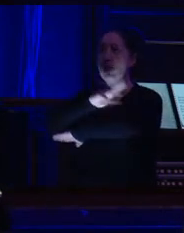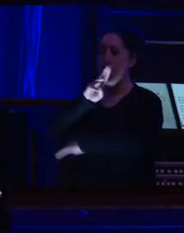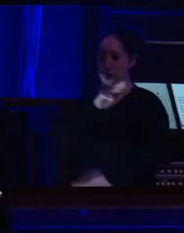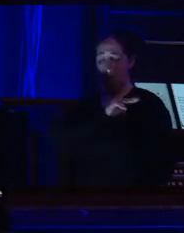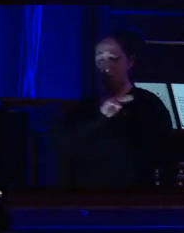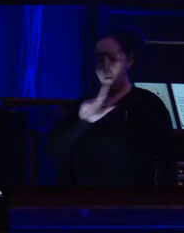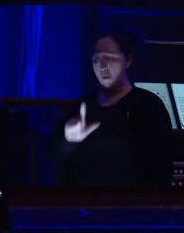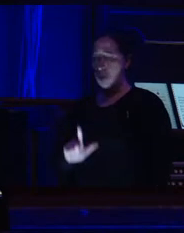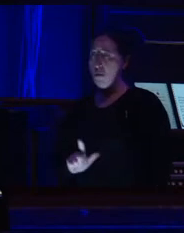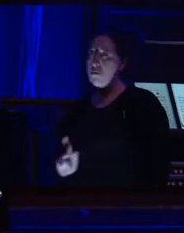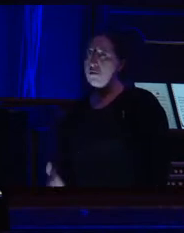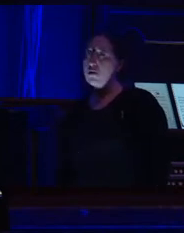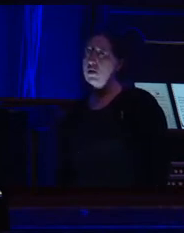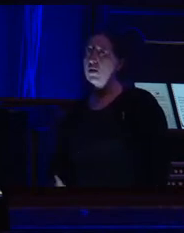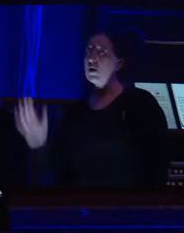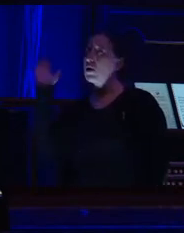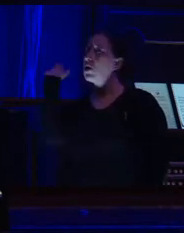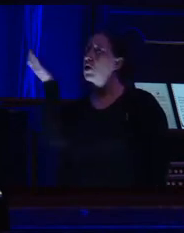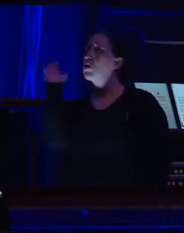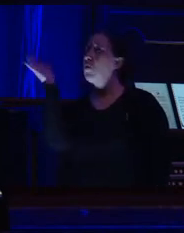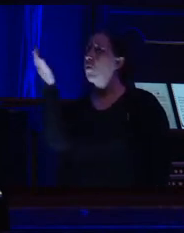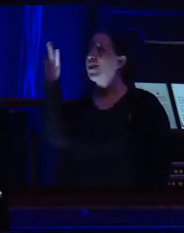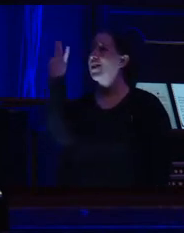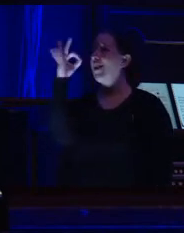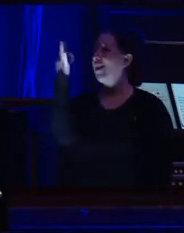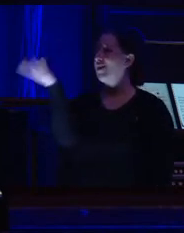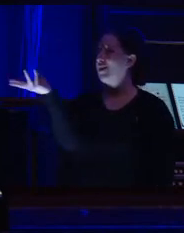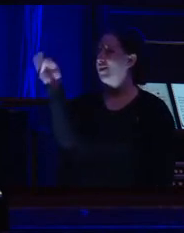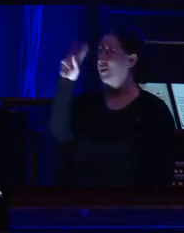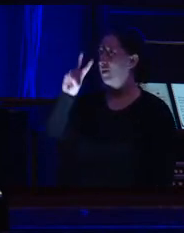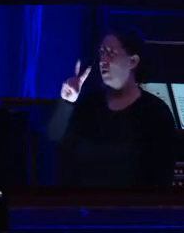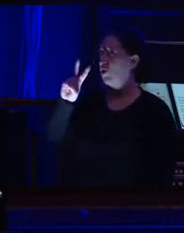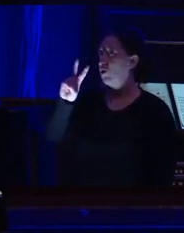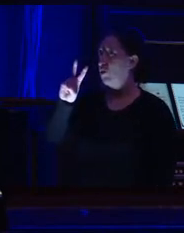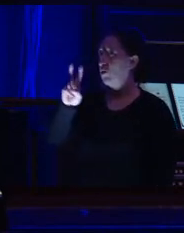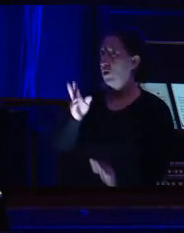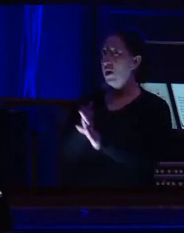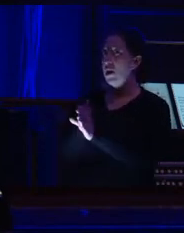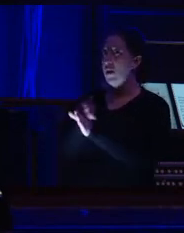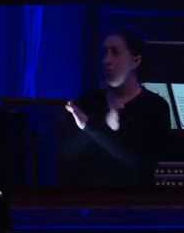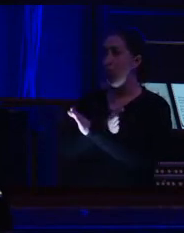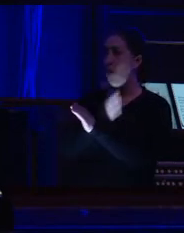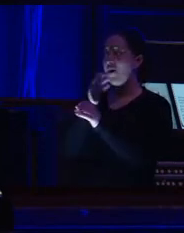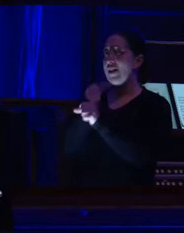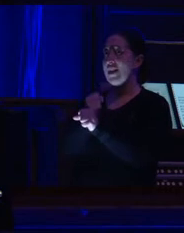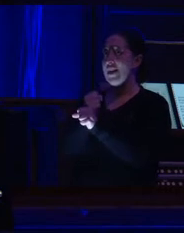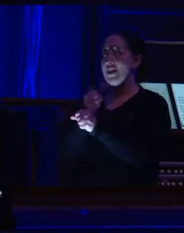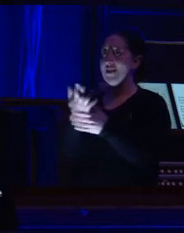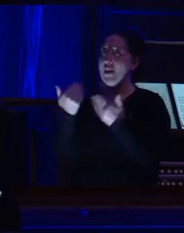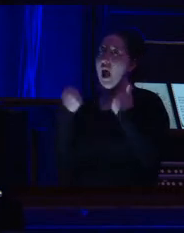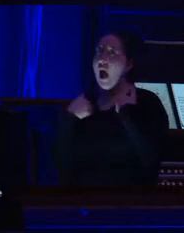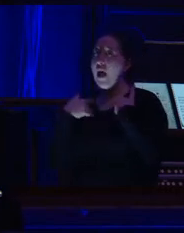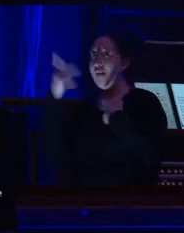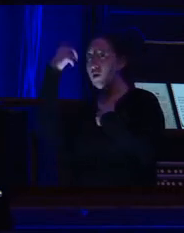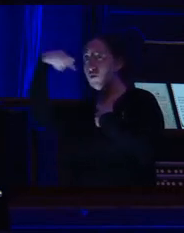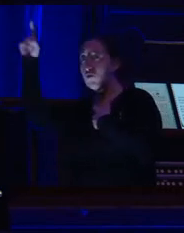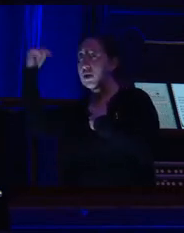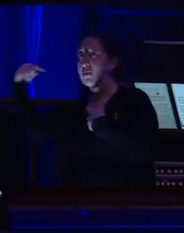King spoke in 1962 before giving his I Have a Dream speech.